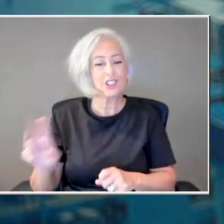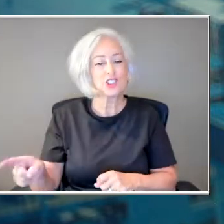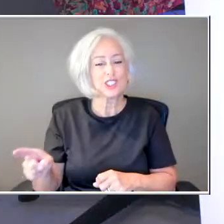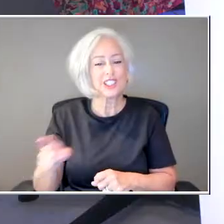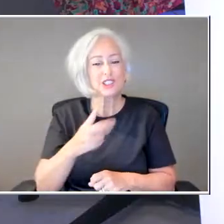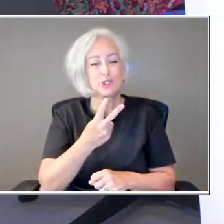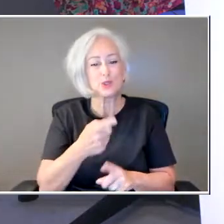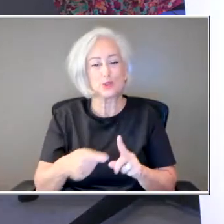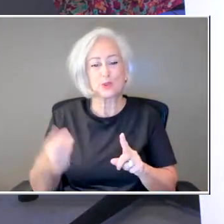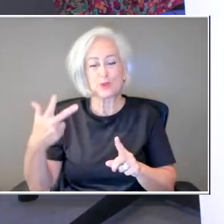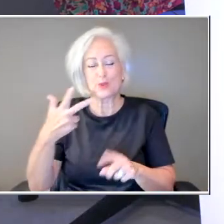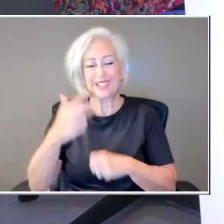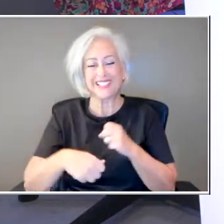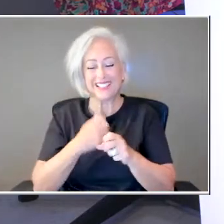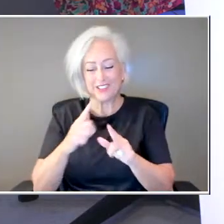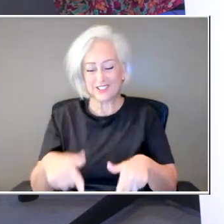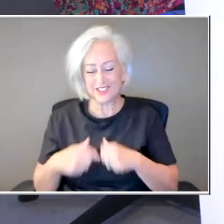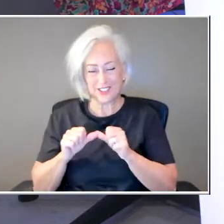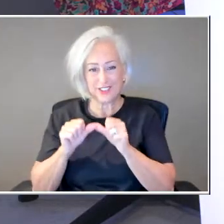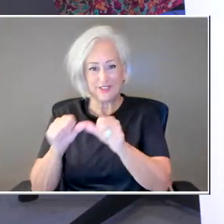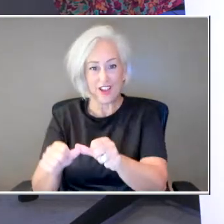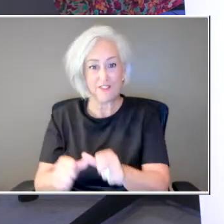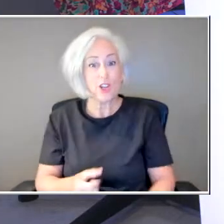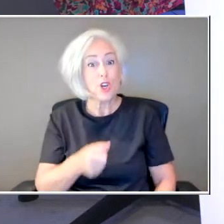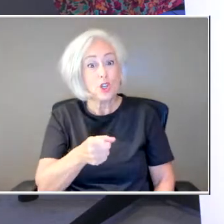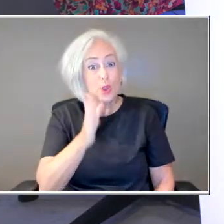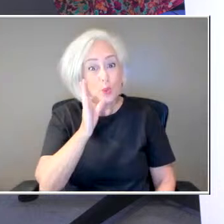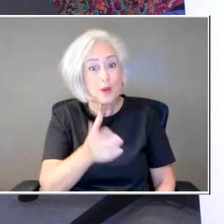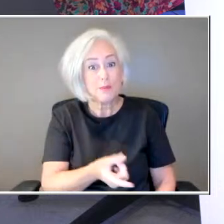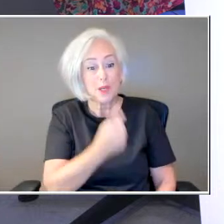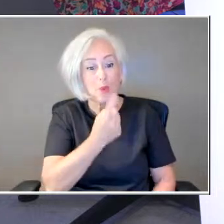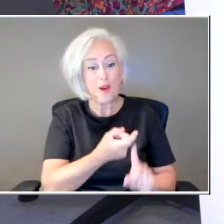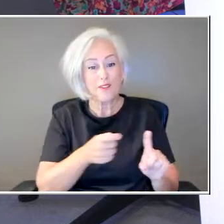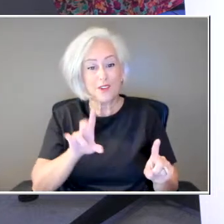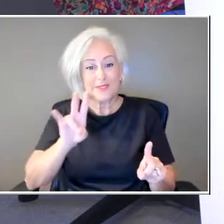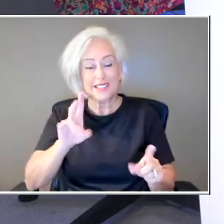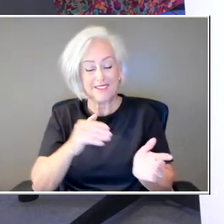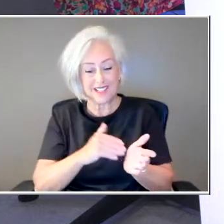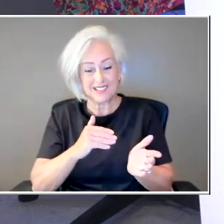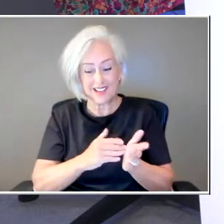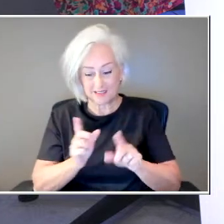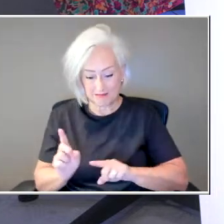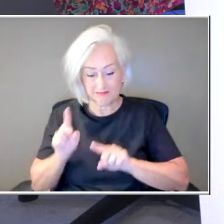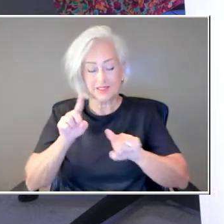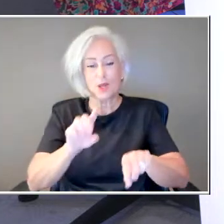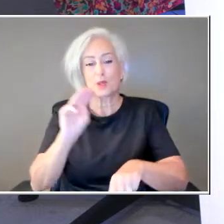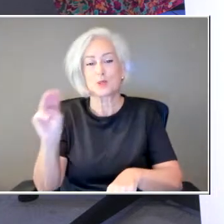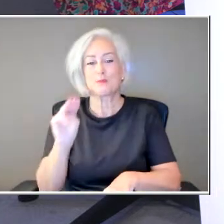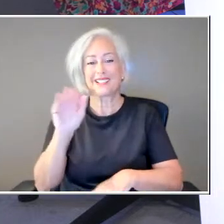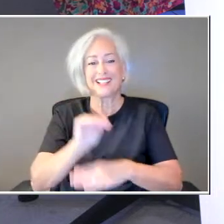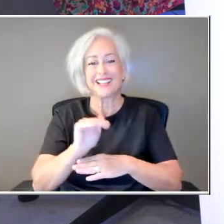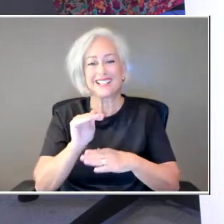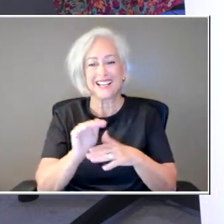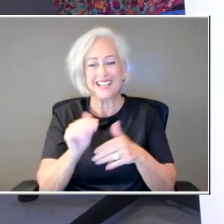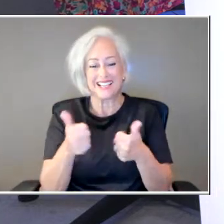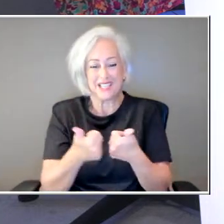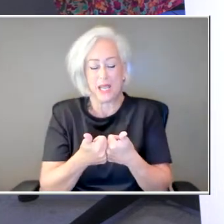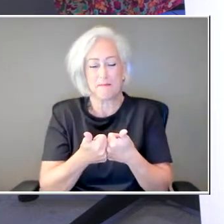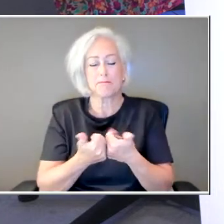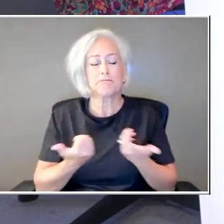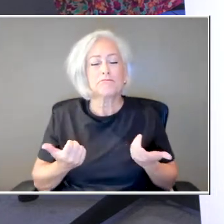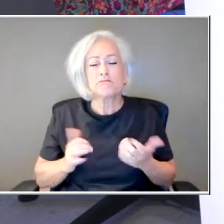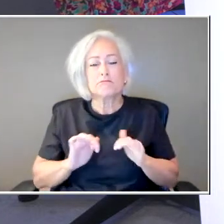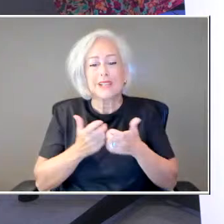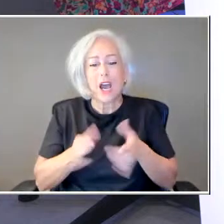you're going to be one of 7 doctors at that game on Monday night. How important is it that the NFL participate in this and